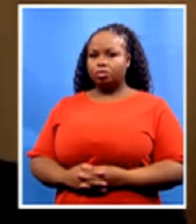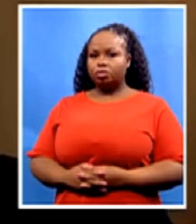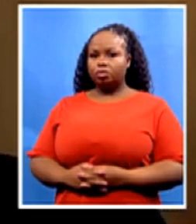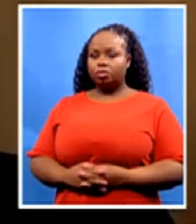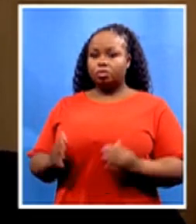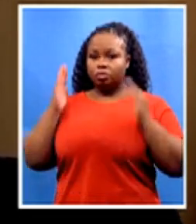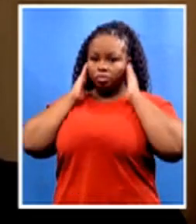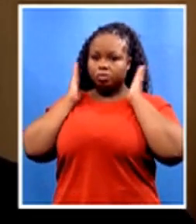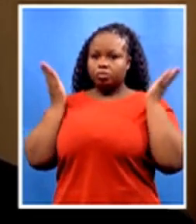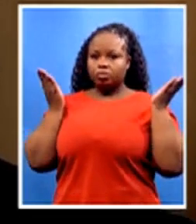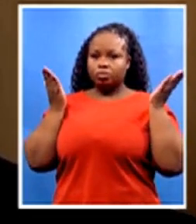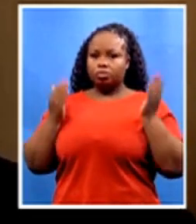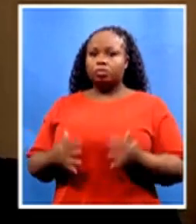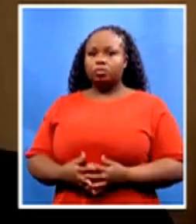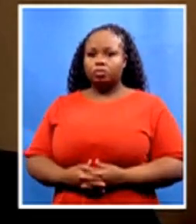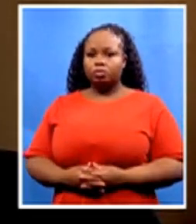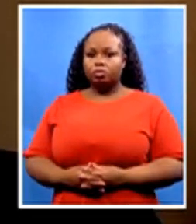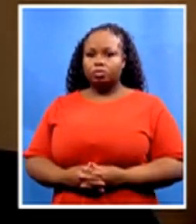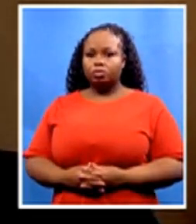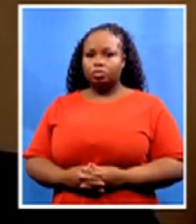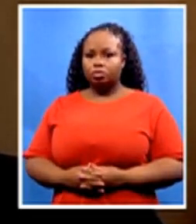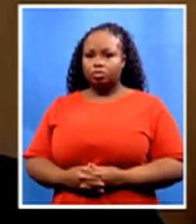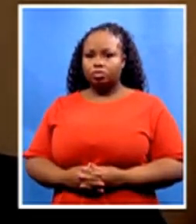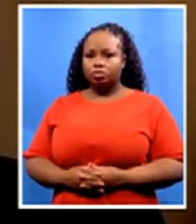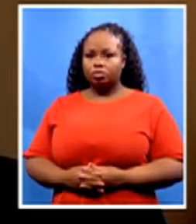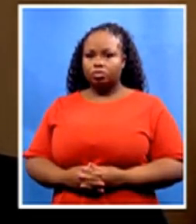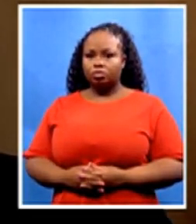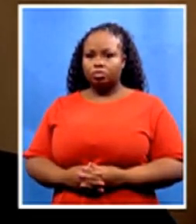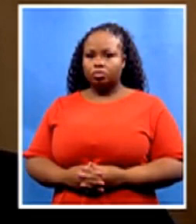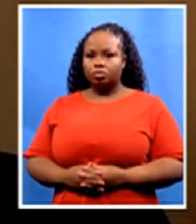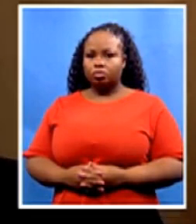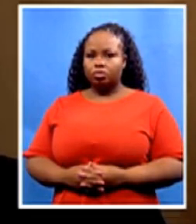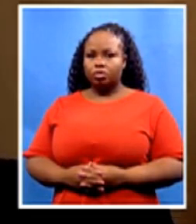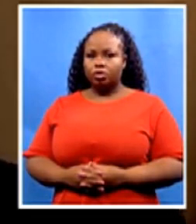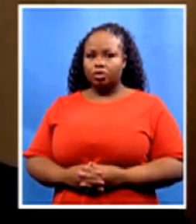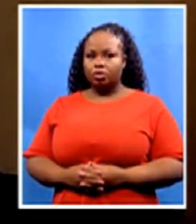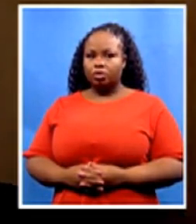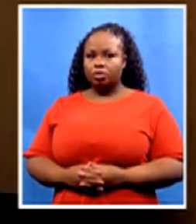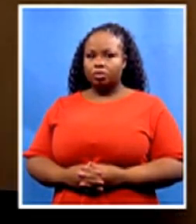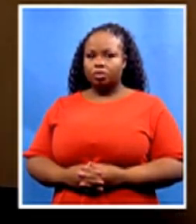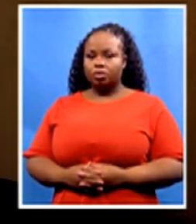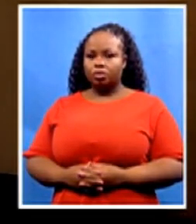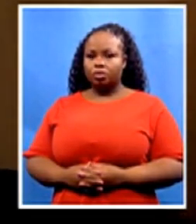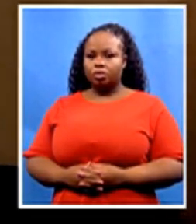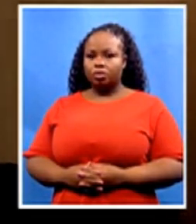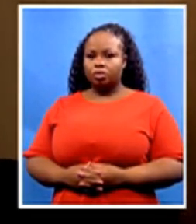kwamanzi kudlulile namhlanje sicela umthetho uthatha indima yawo usebenze ngabafowethu laba